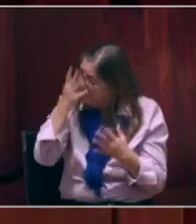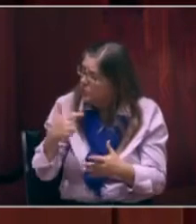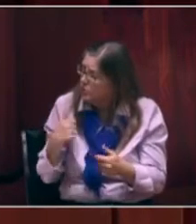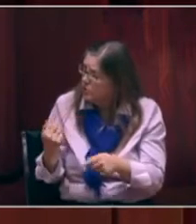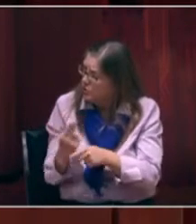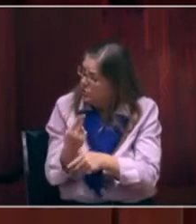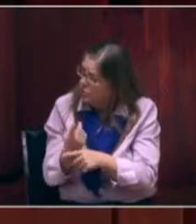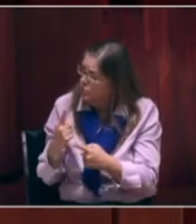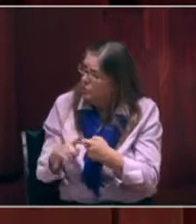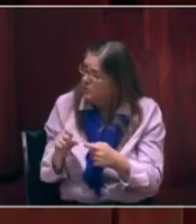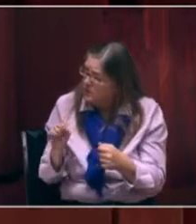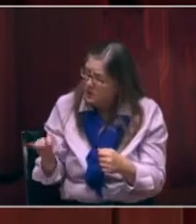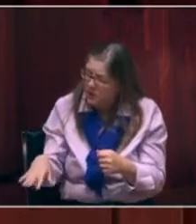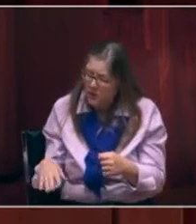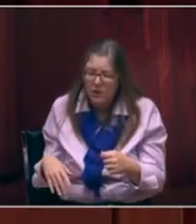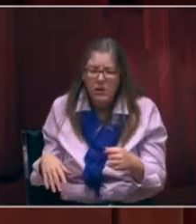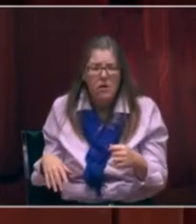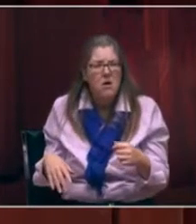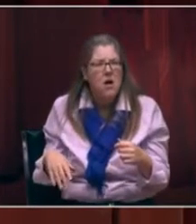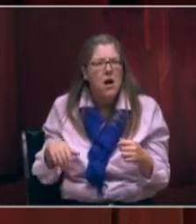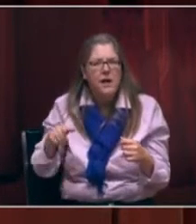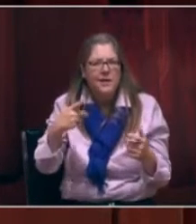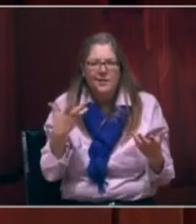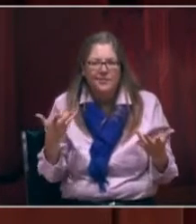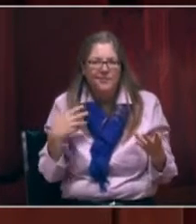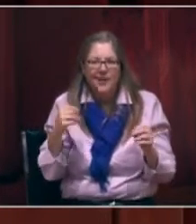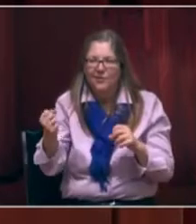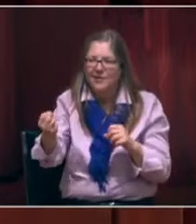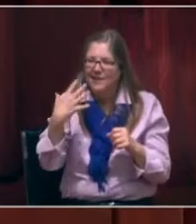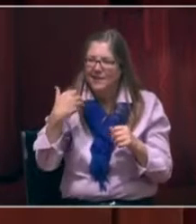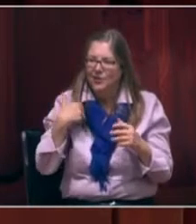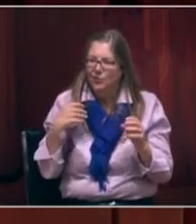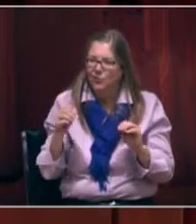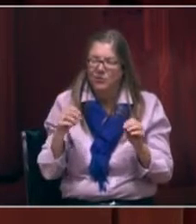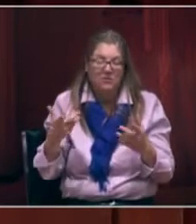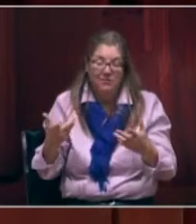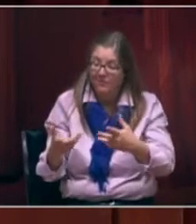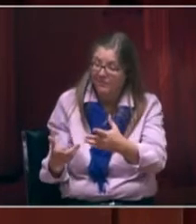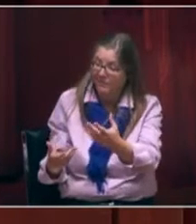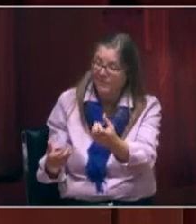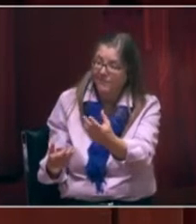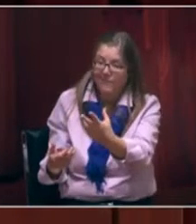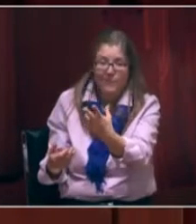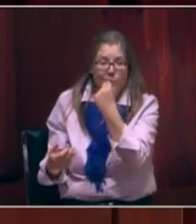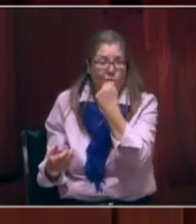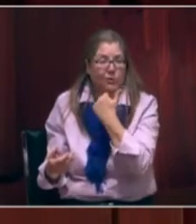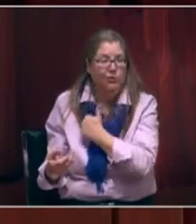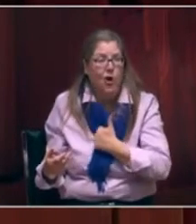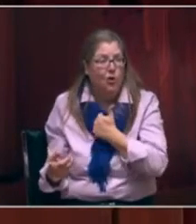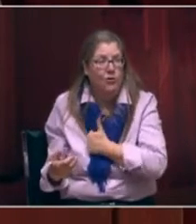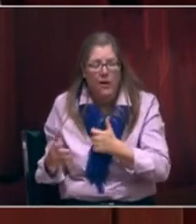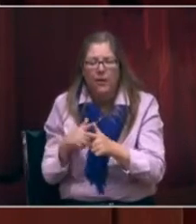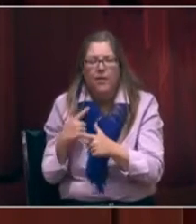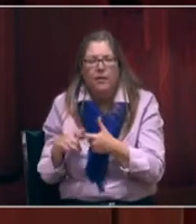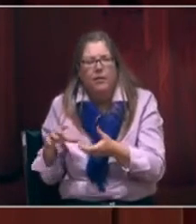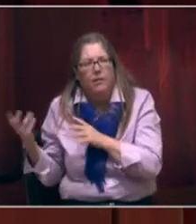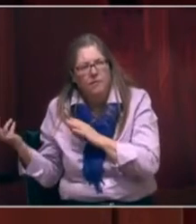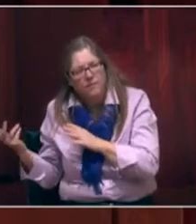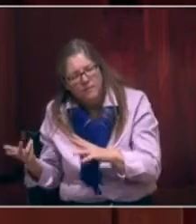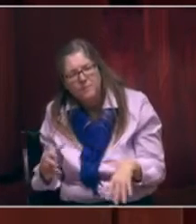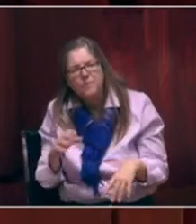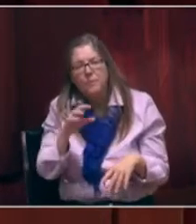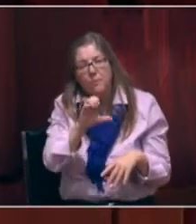to you? And then they would say, you know, no, we don't. And then they would say, well, I guess you ain't getting it then. And then bad things happen. So when you think about